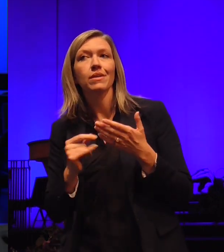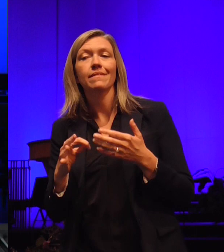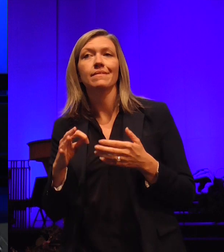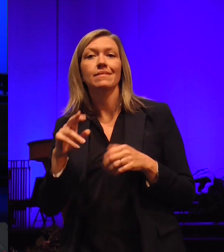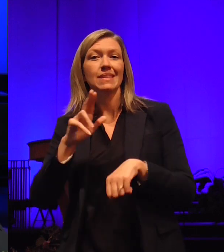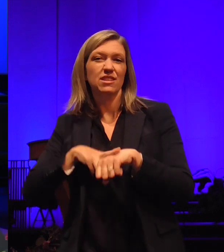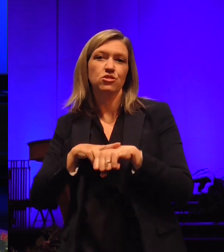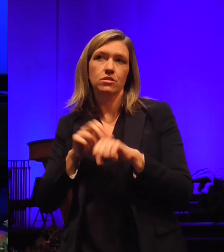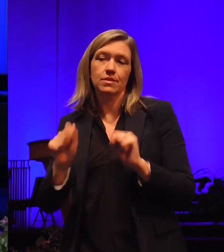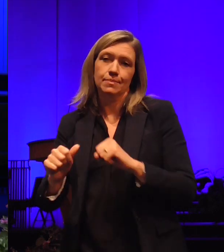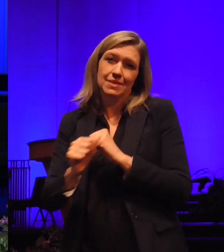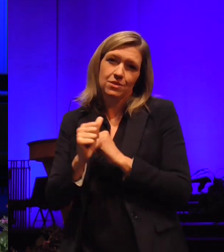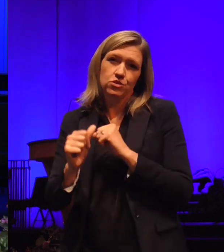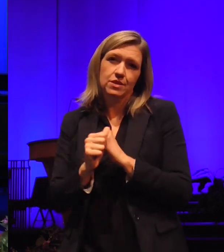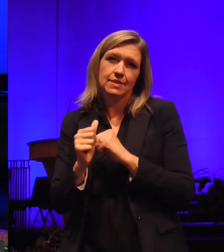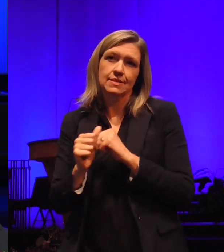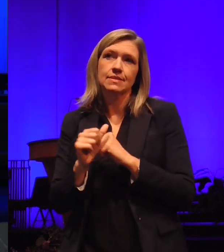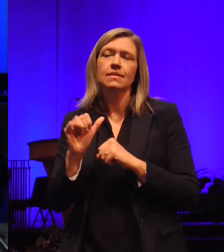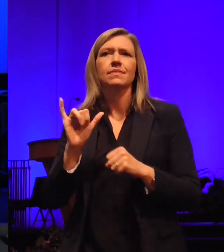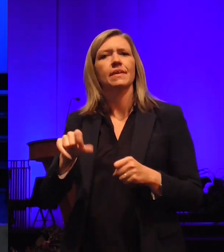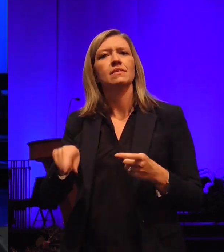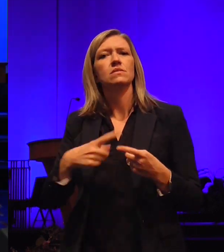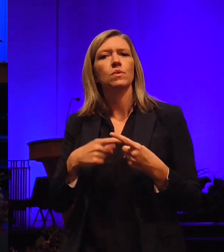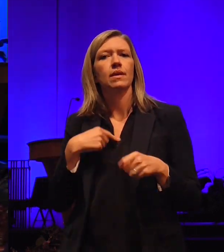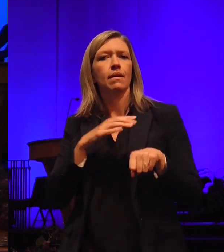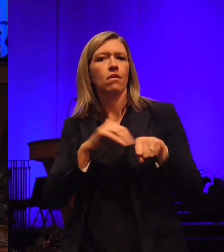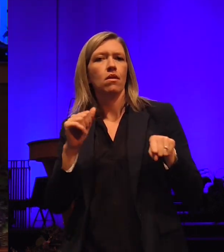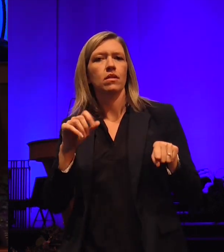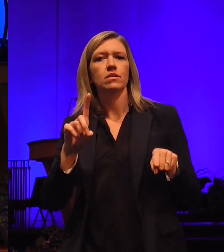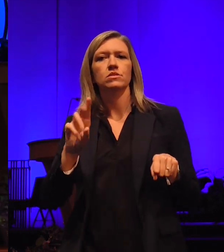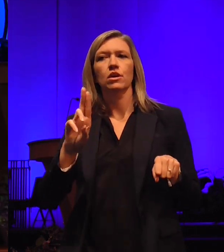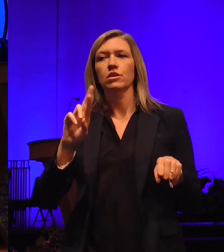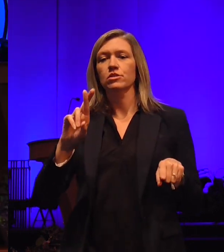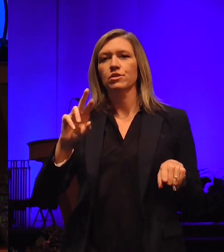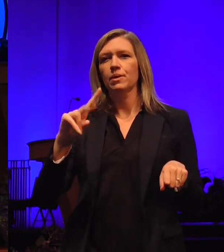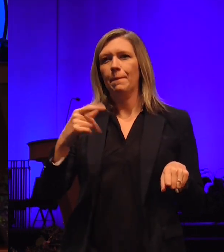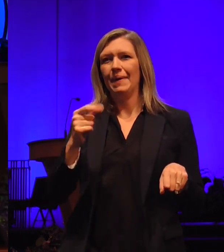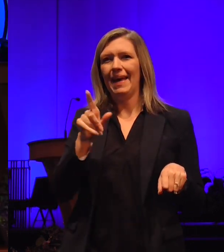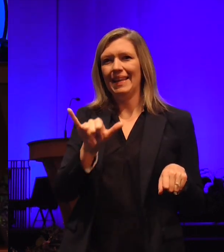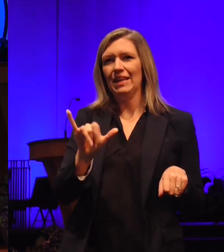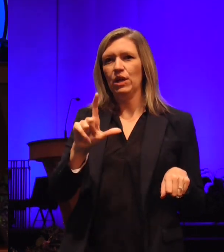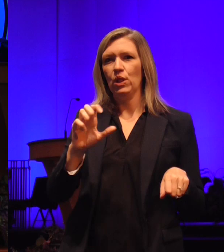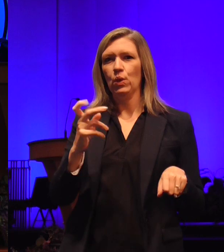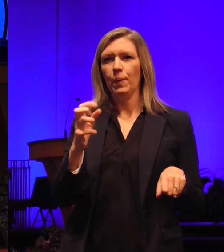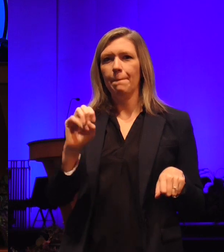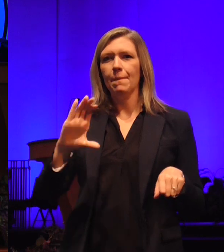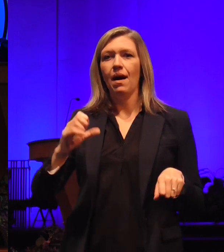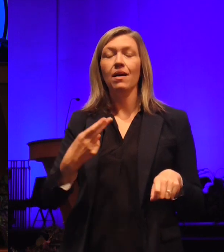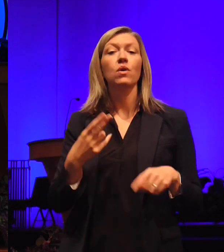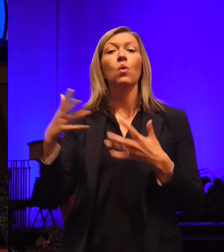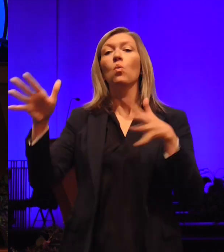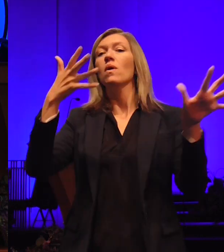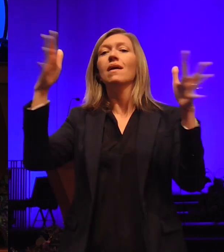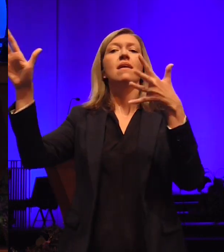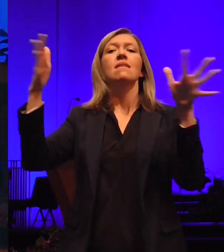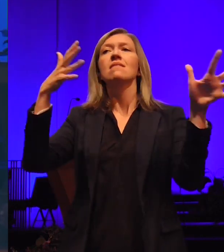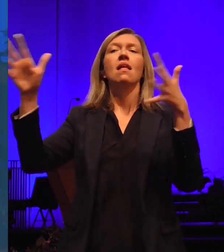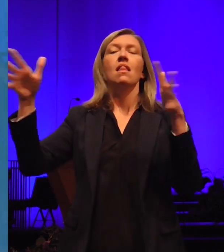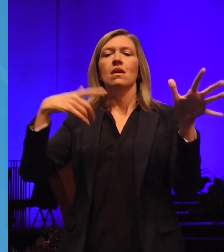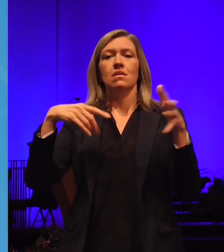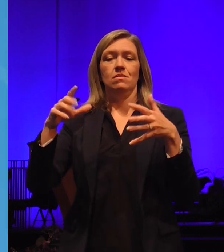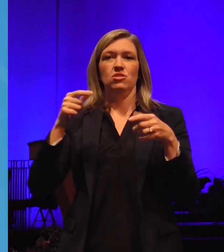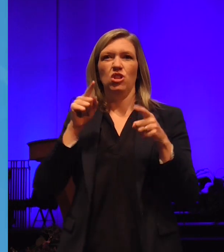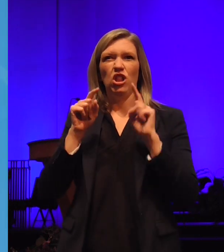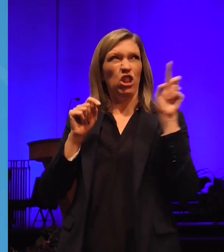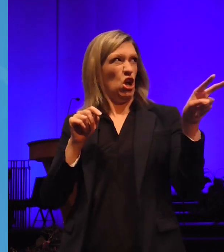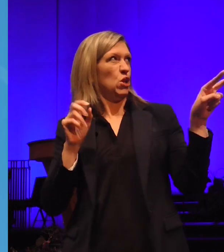be dangerous. That's when I called Dr. Patty Luckenbach, who after a windstorm raged through our preschool playground. Look at her using